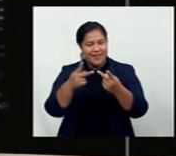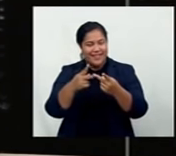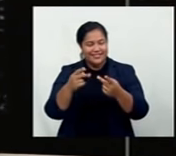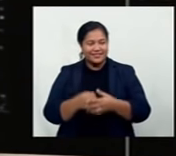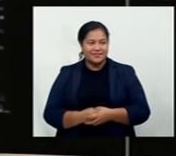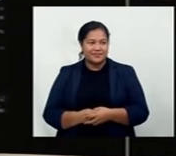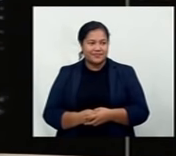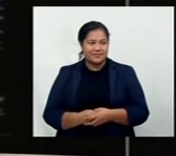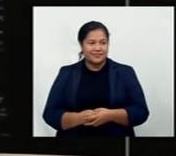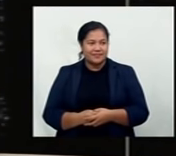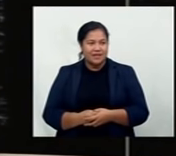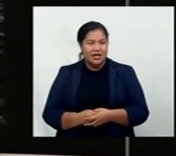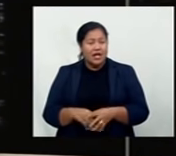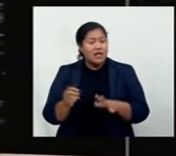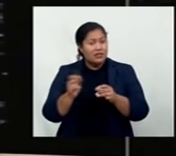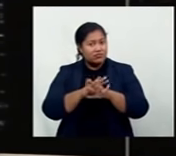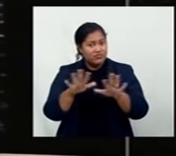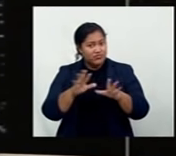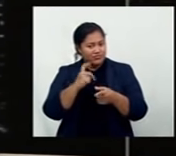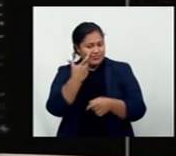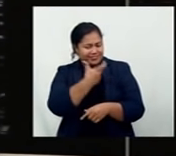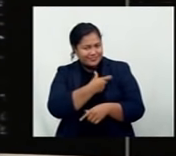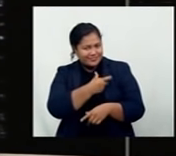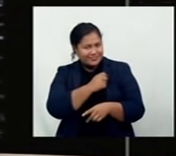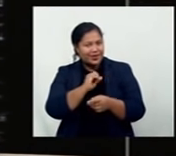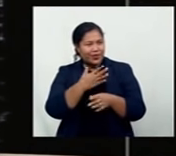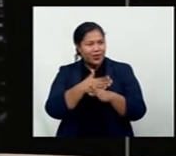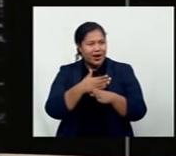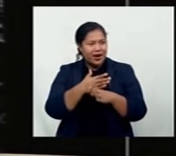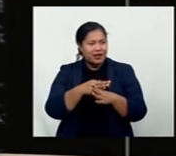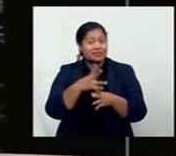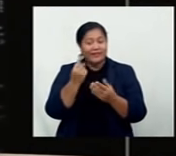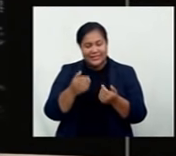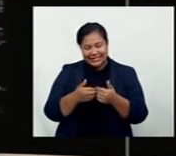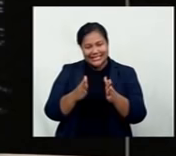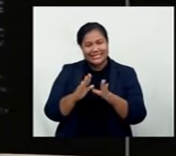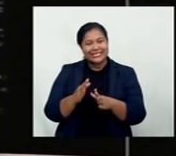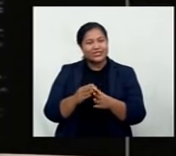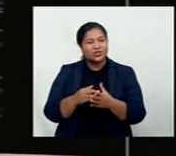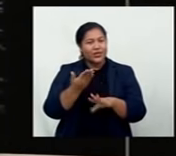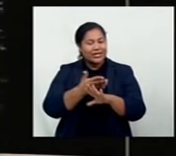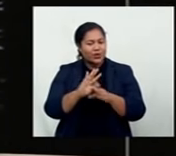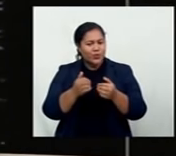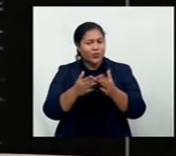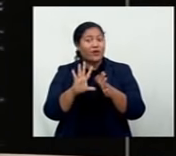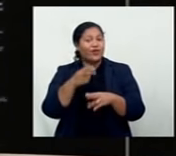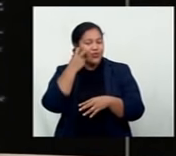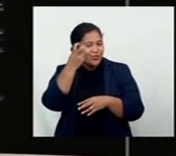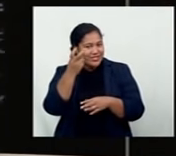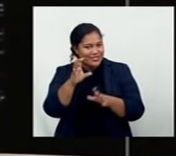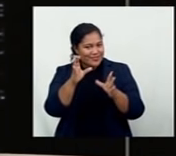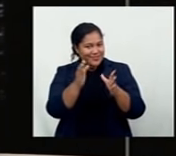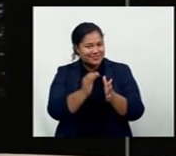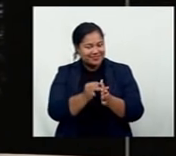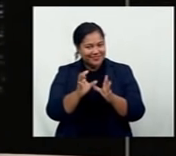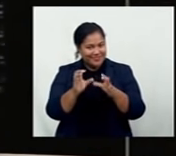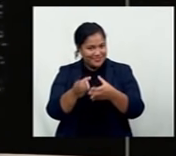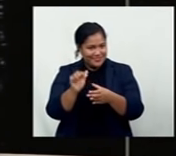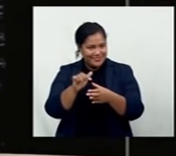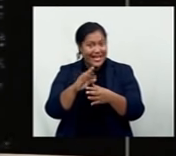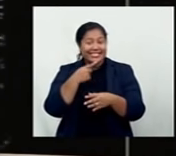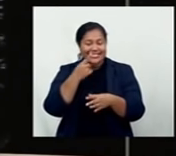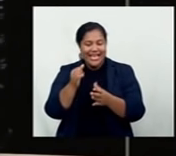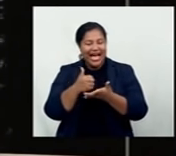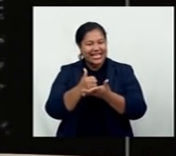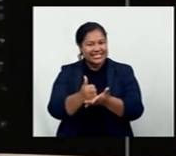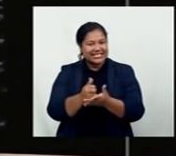The wide rollout of COVID-19 vaccines will mean a new beginning for the tourism sector, says Assistant Minister for Youth and Sports